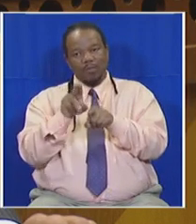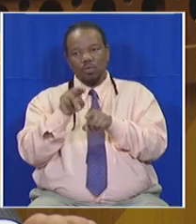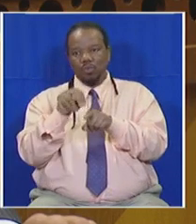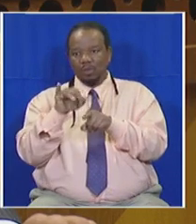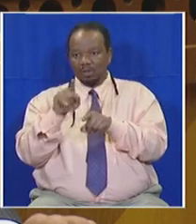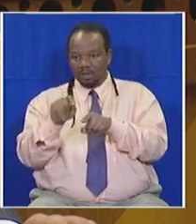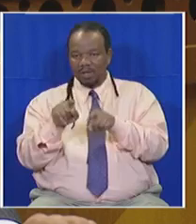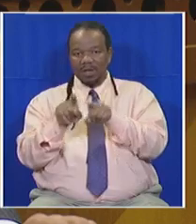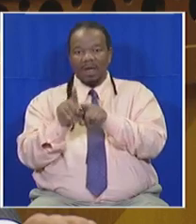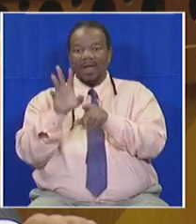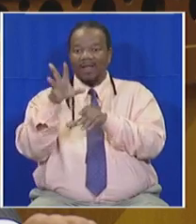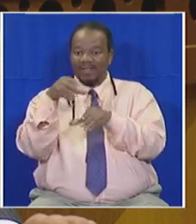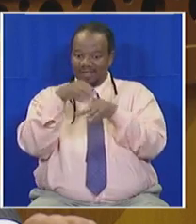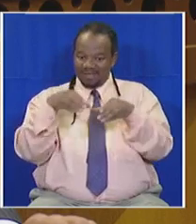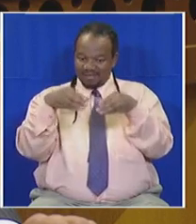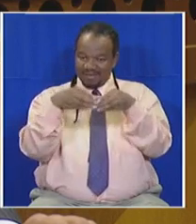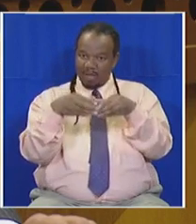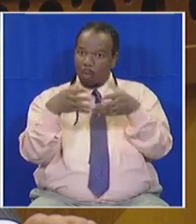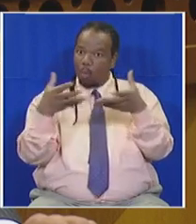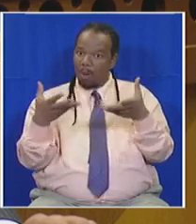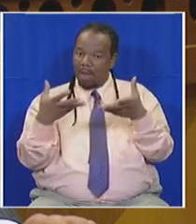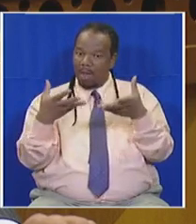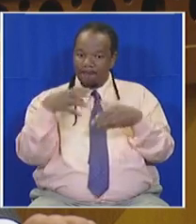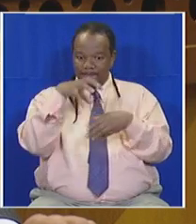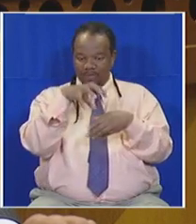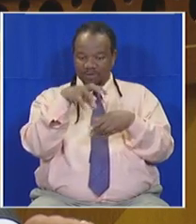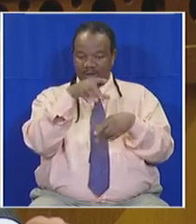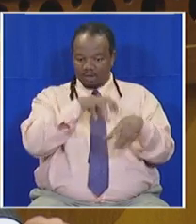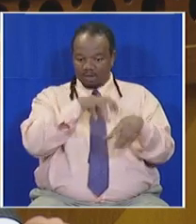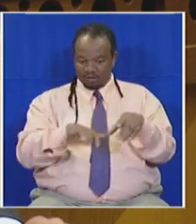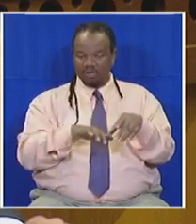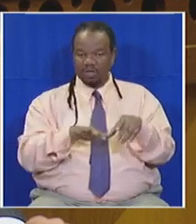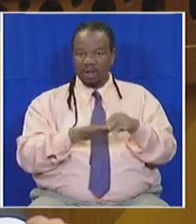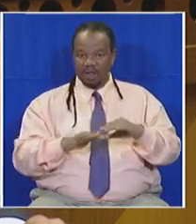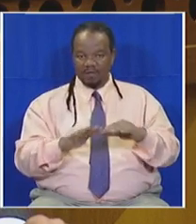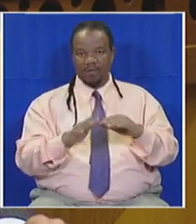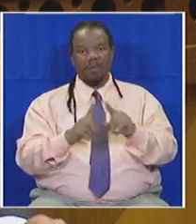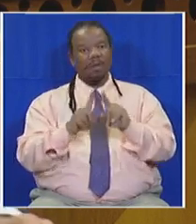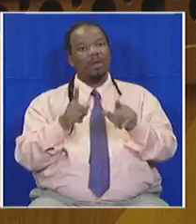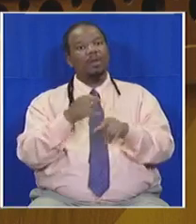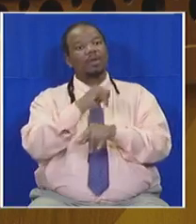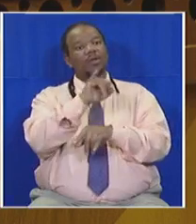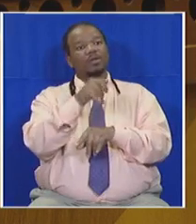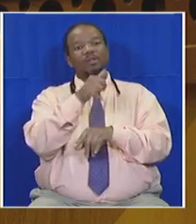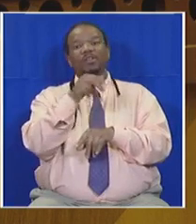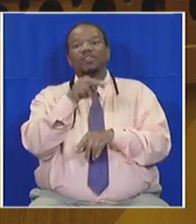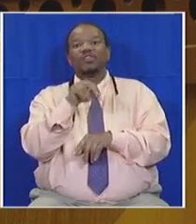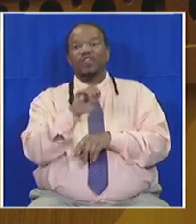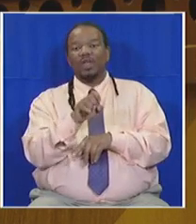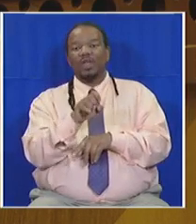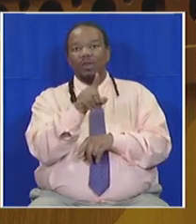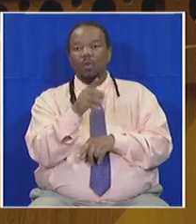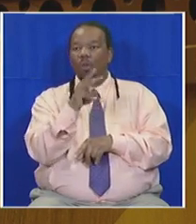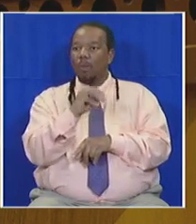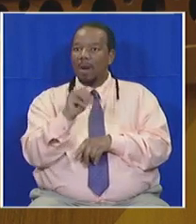institutional arrangements at provincial and district level. We commend Ms. Jane Tupana, the chairperson, and the members of the